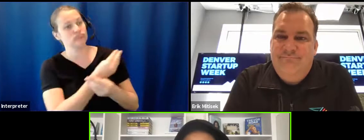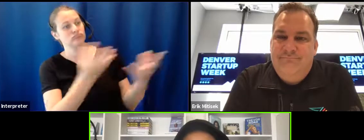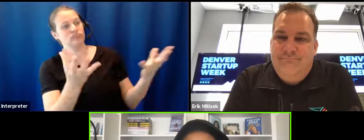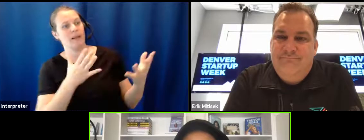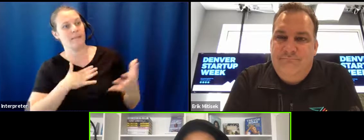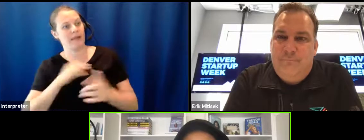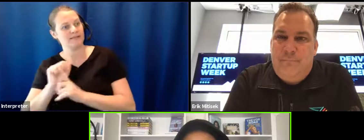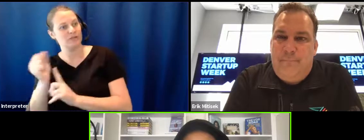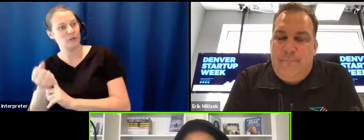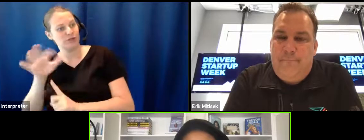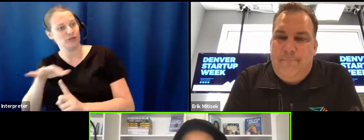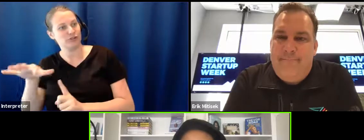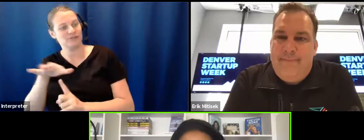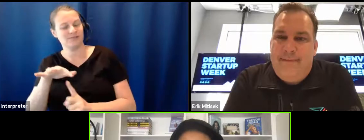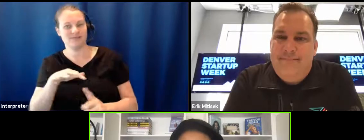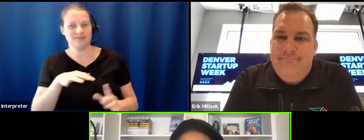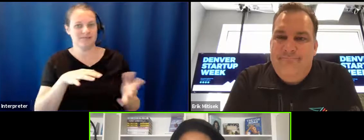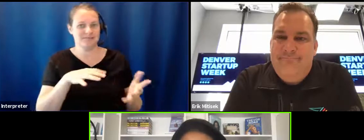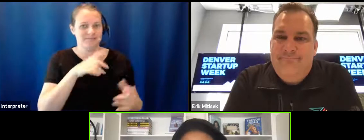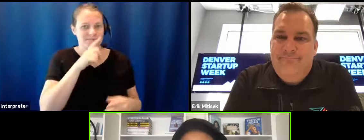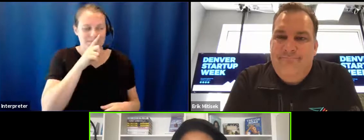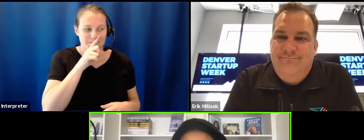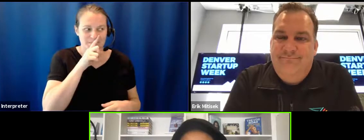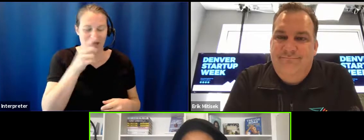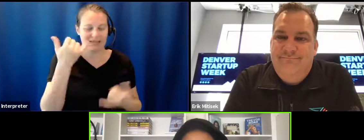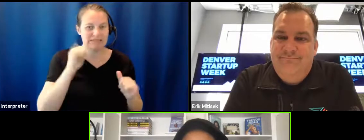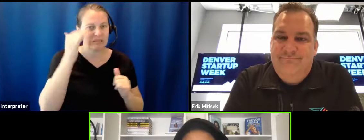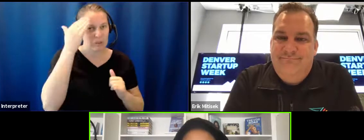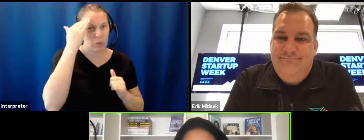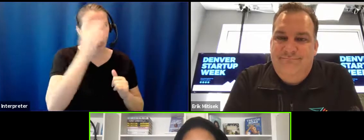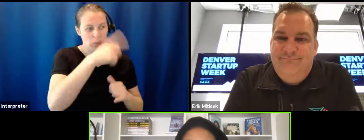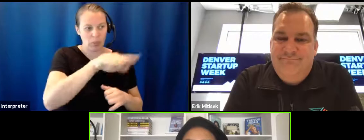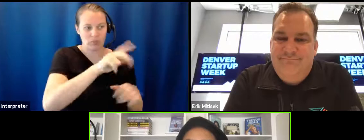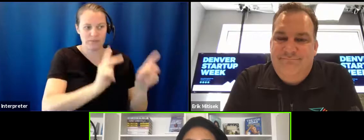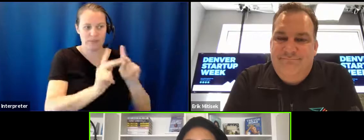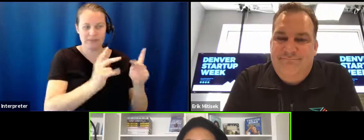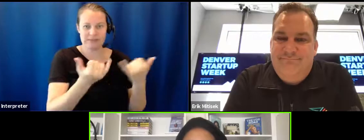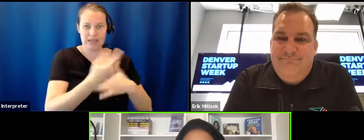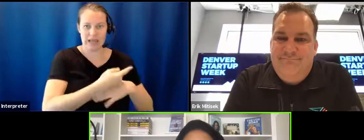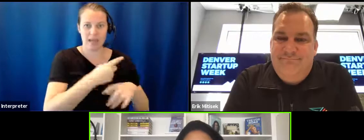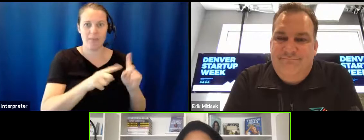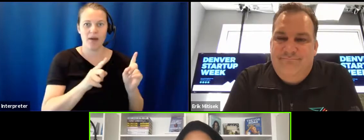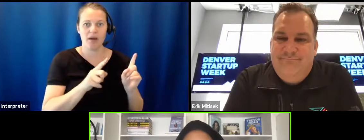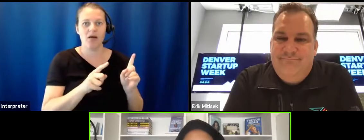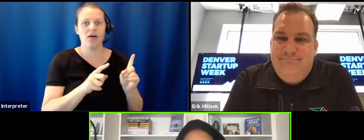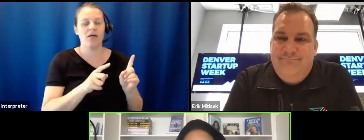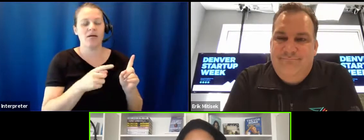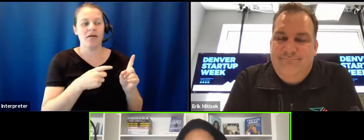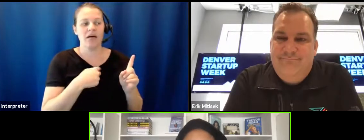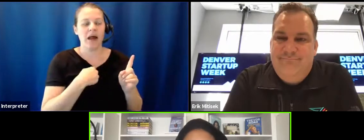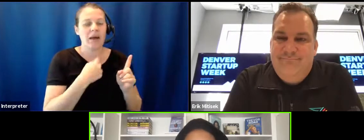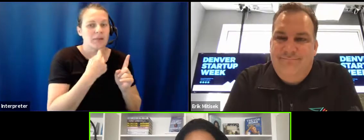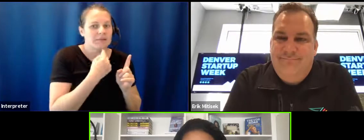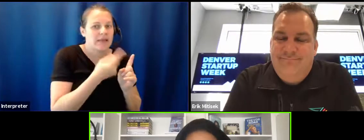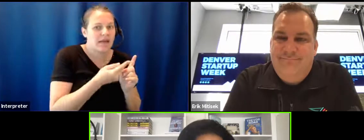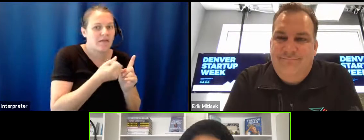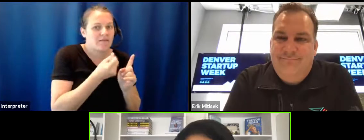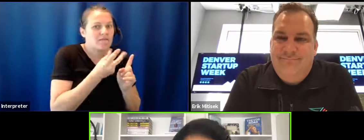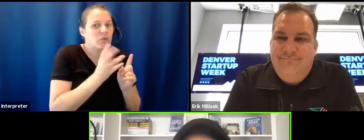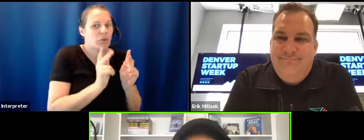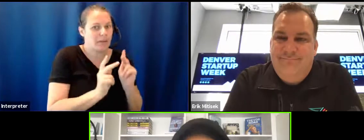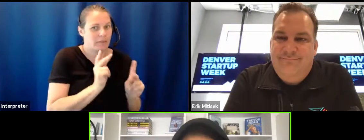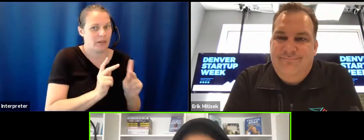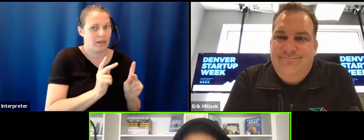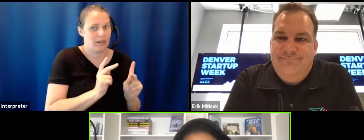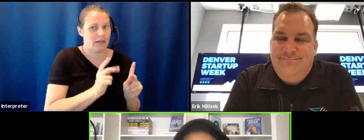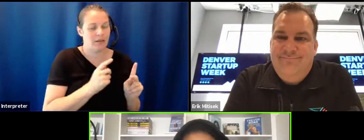and you know, still know those people today and very grateful to them. But for by and large, what I was doing is I wasn't